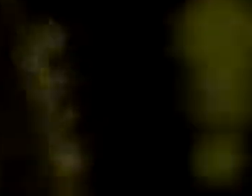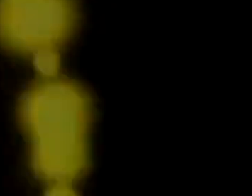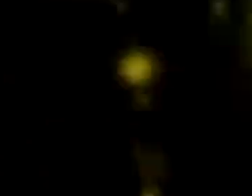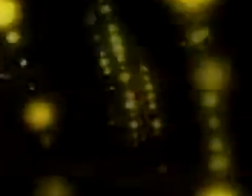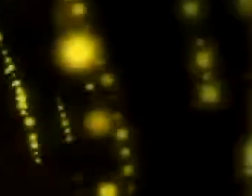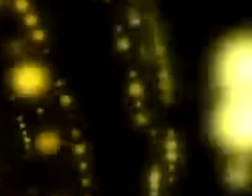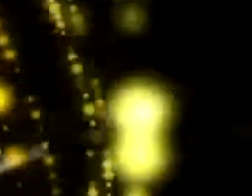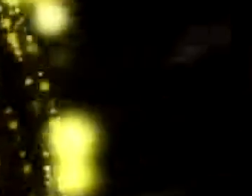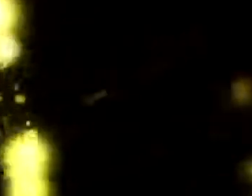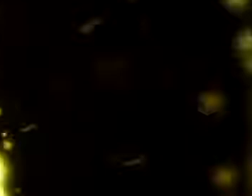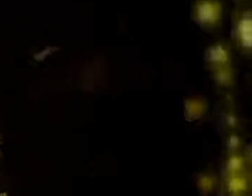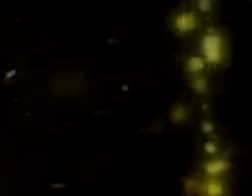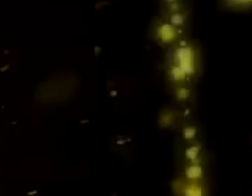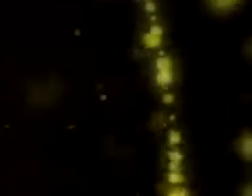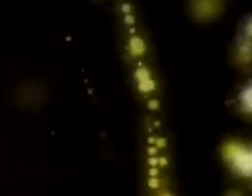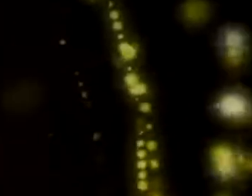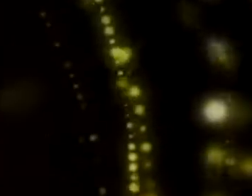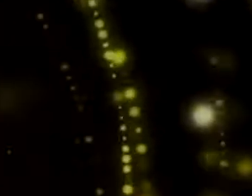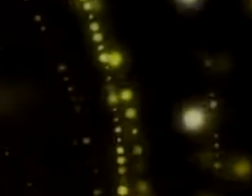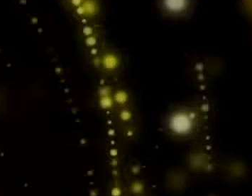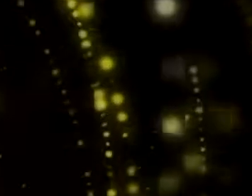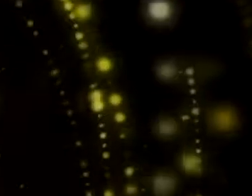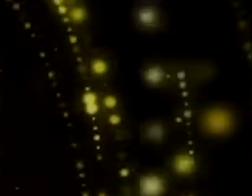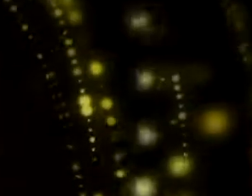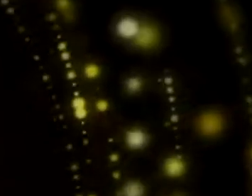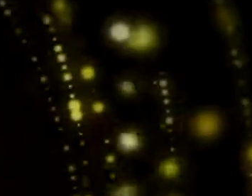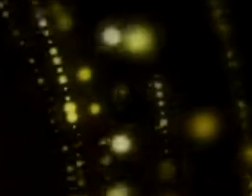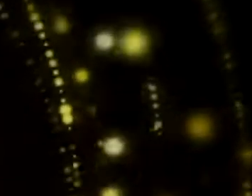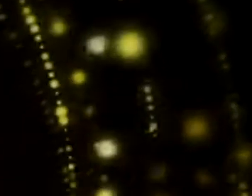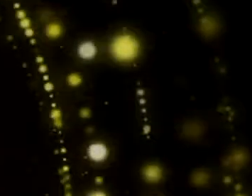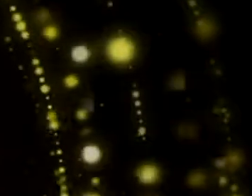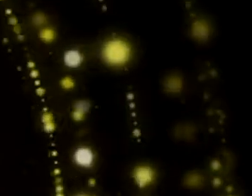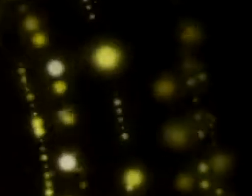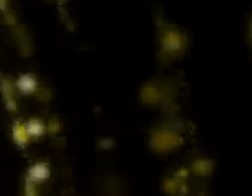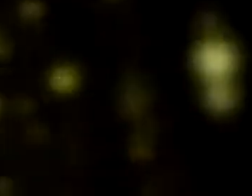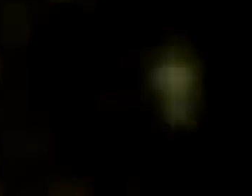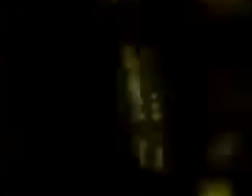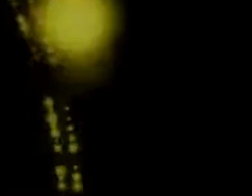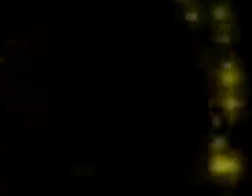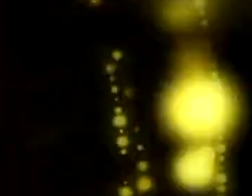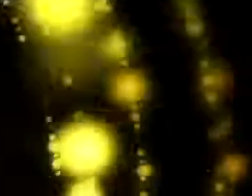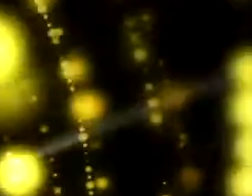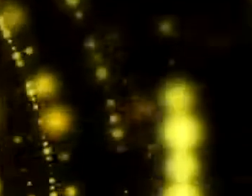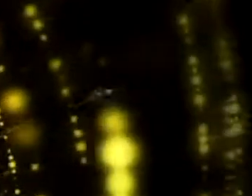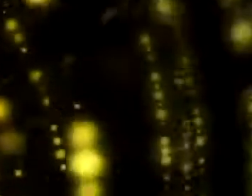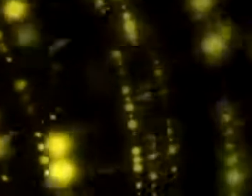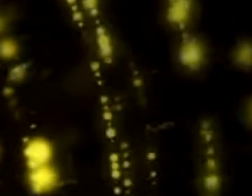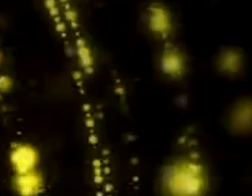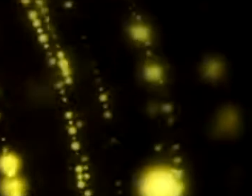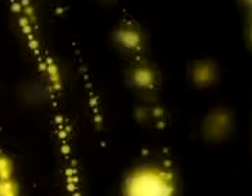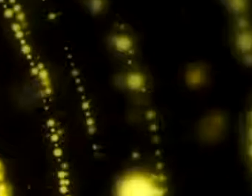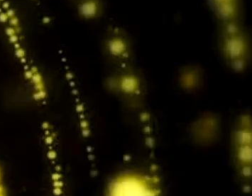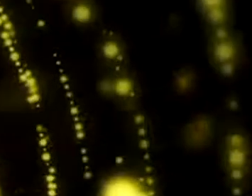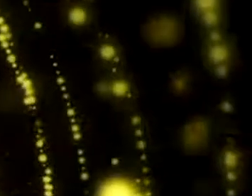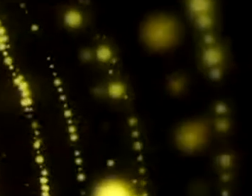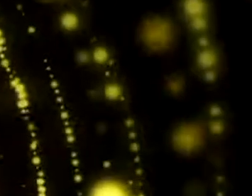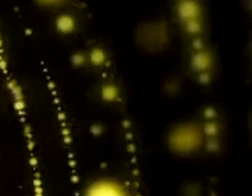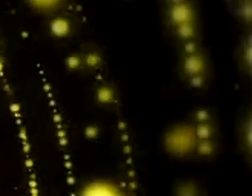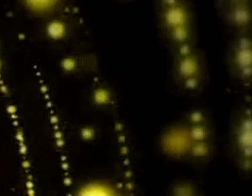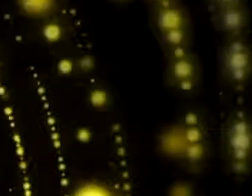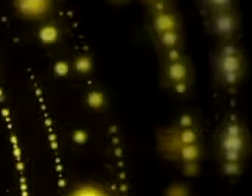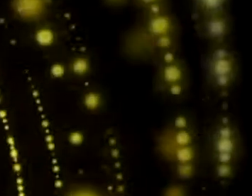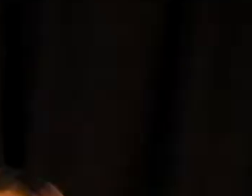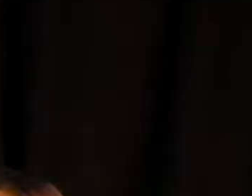better at Ed, providing the description. Yeah, because I Ed, got to. would you be so kind as to kind of recap